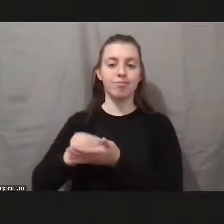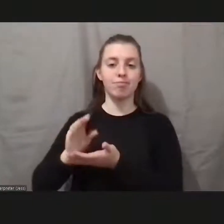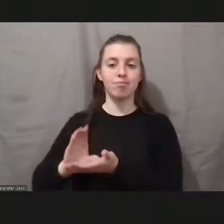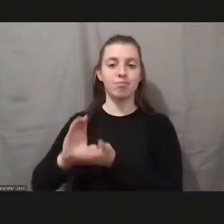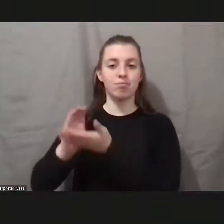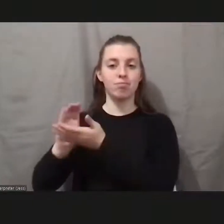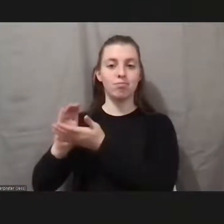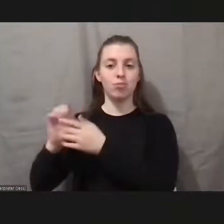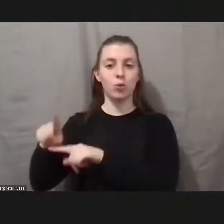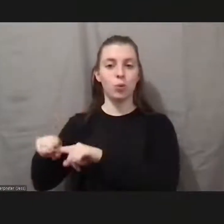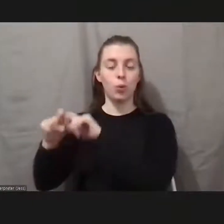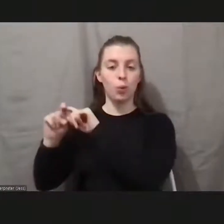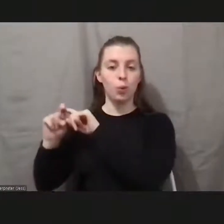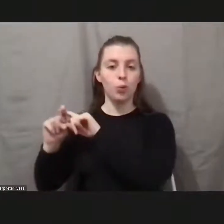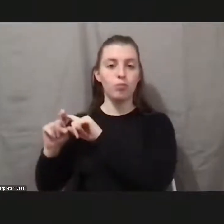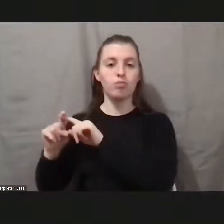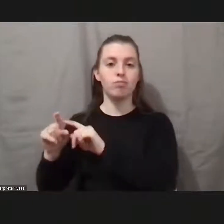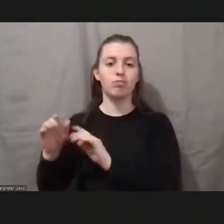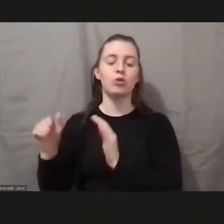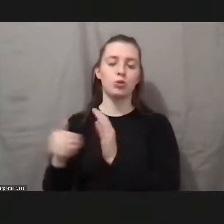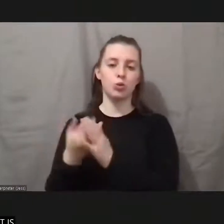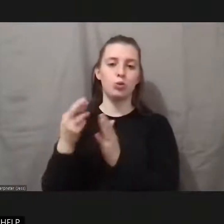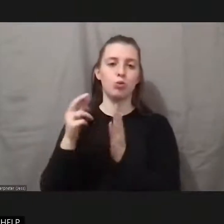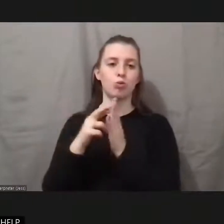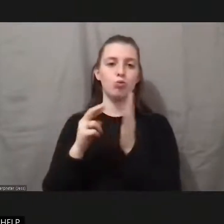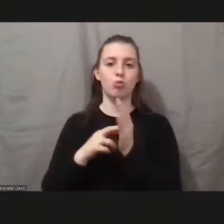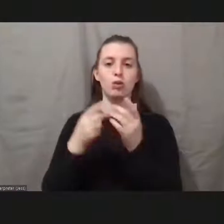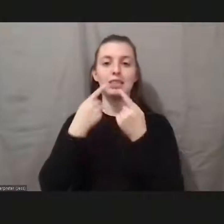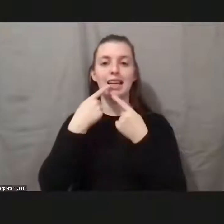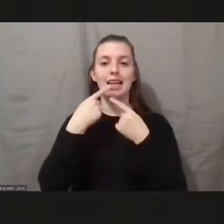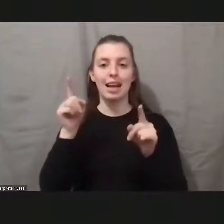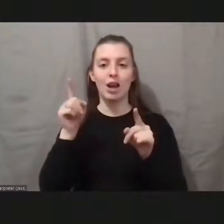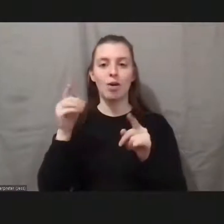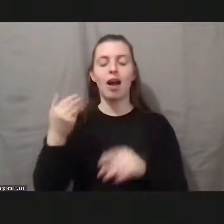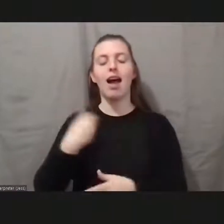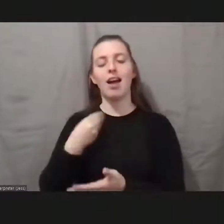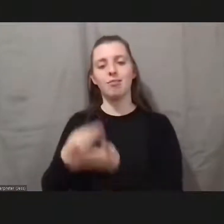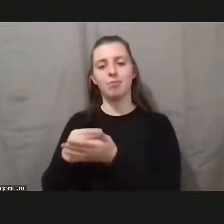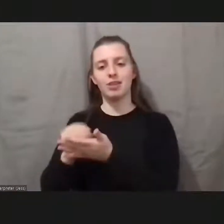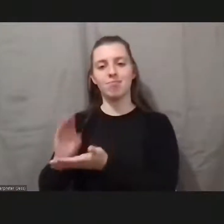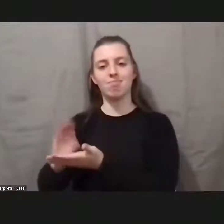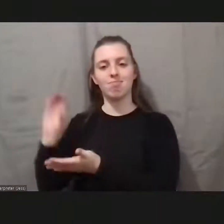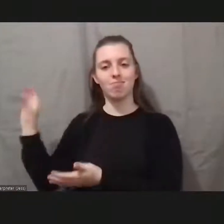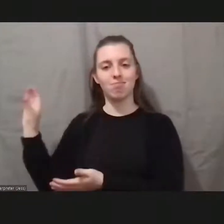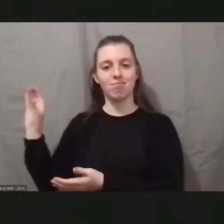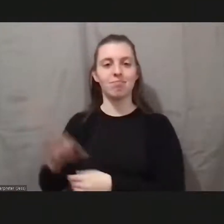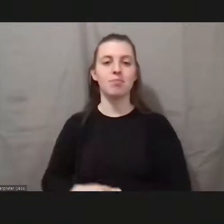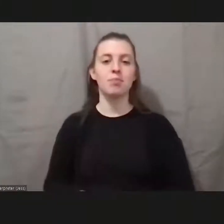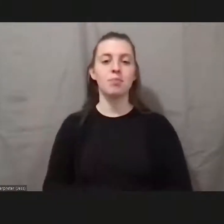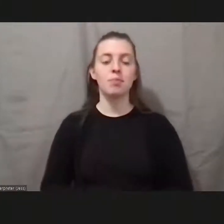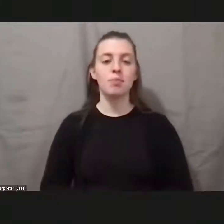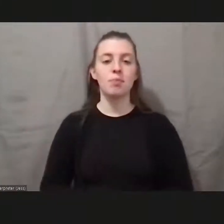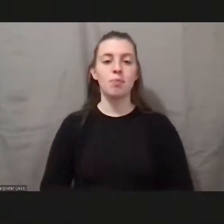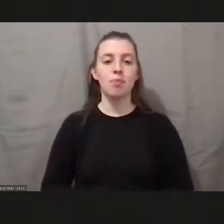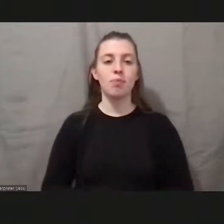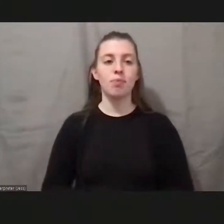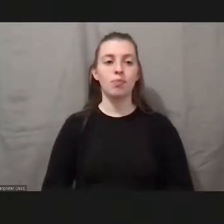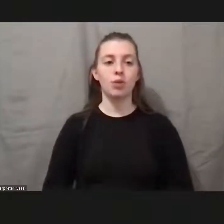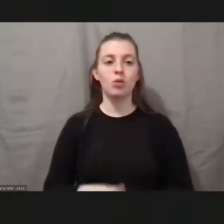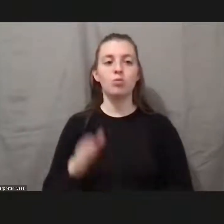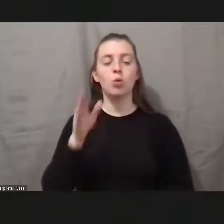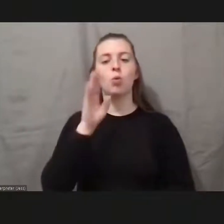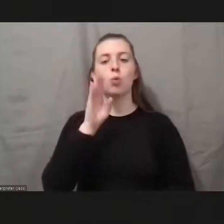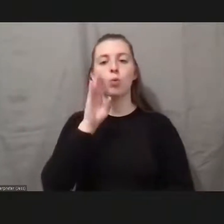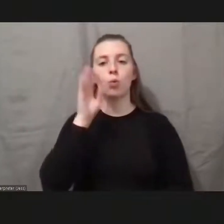out the legislation. So there are a few different streams of financial support that businesses